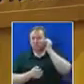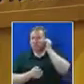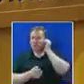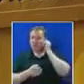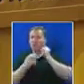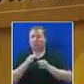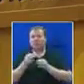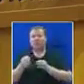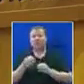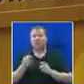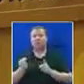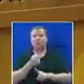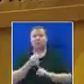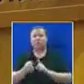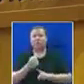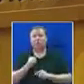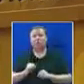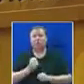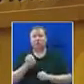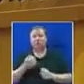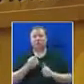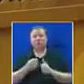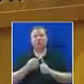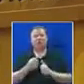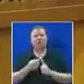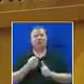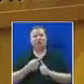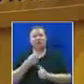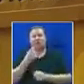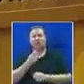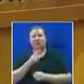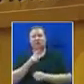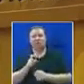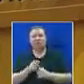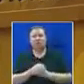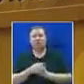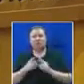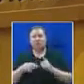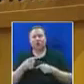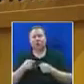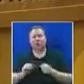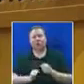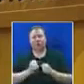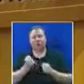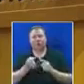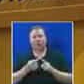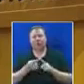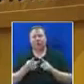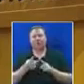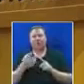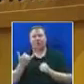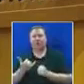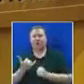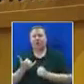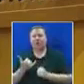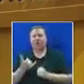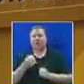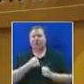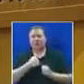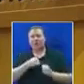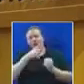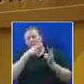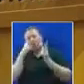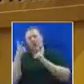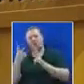wife? So I answered the question on the wife. I'm now dealing with my perspective